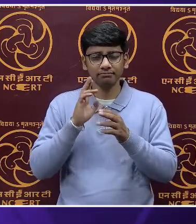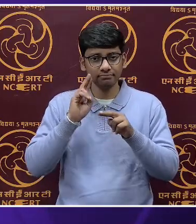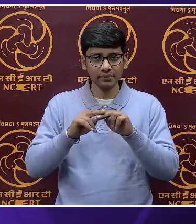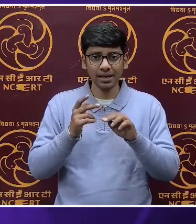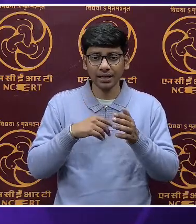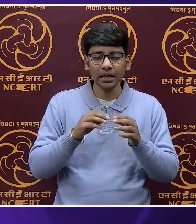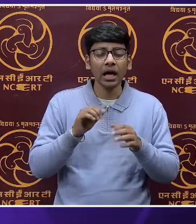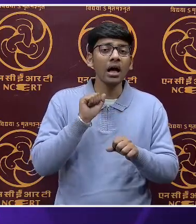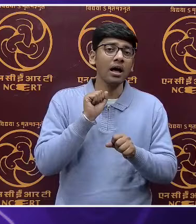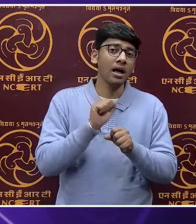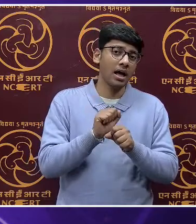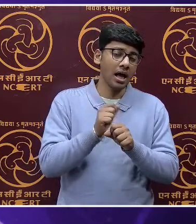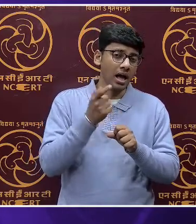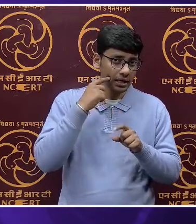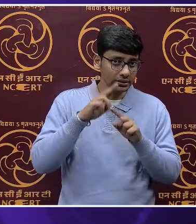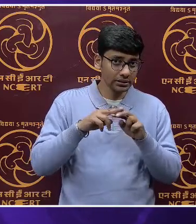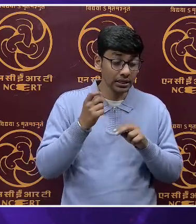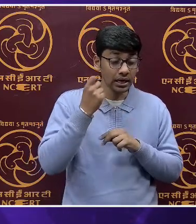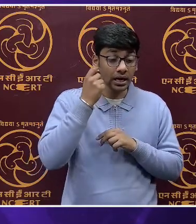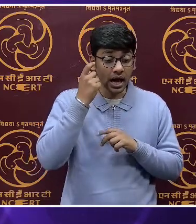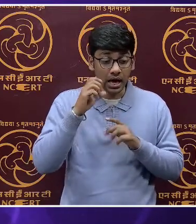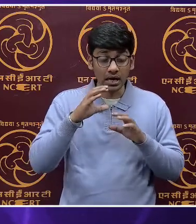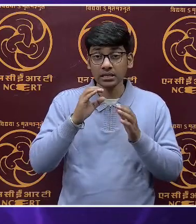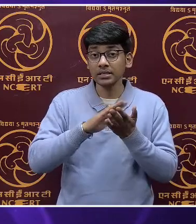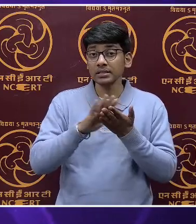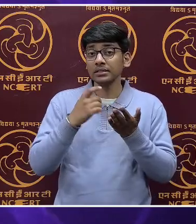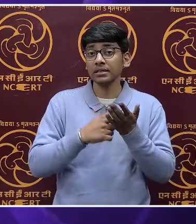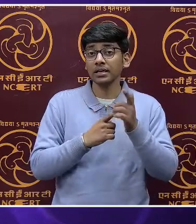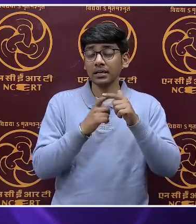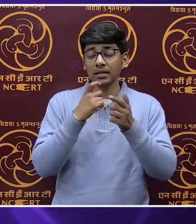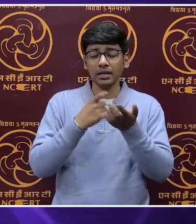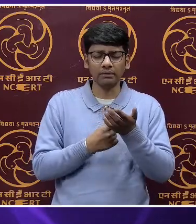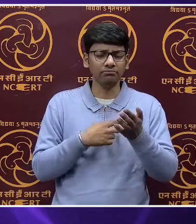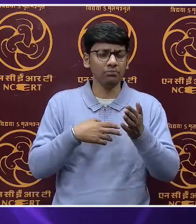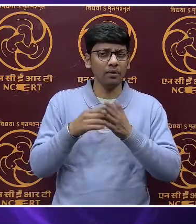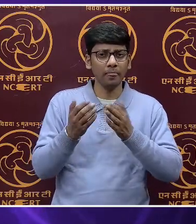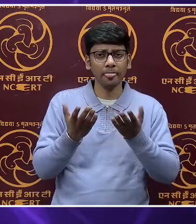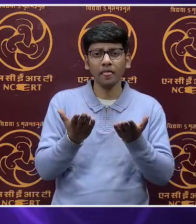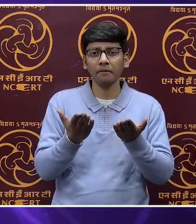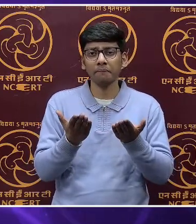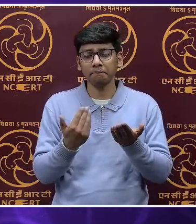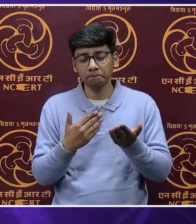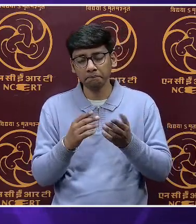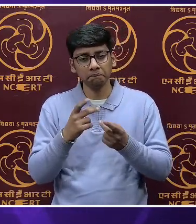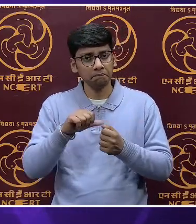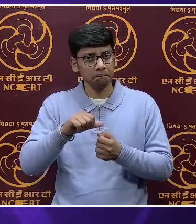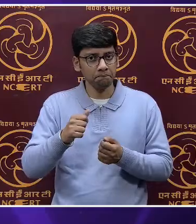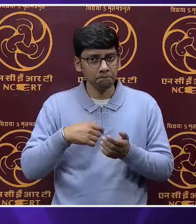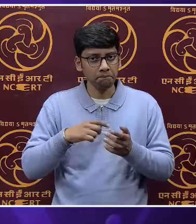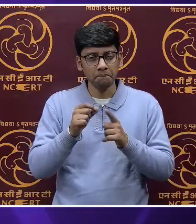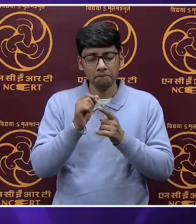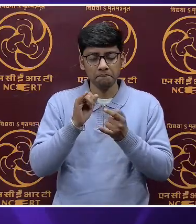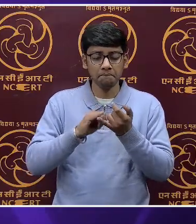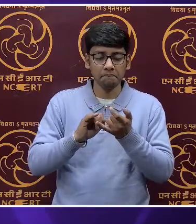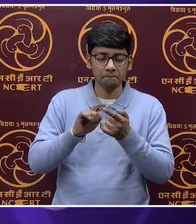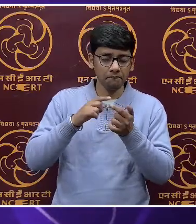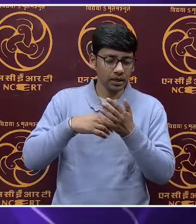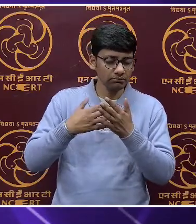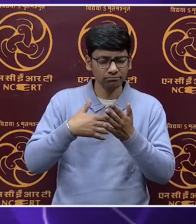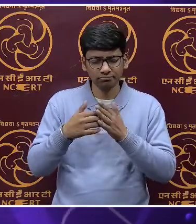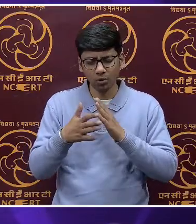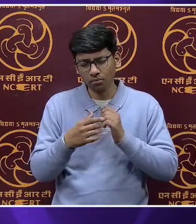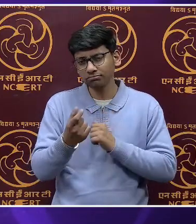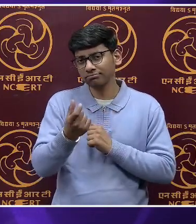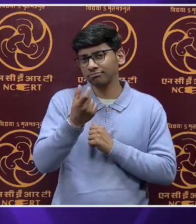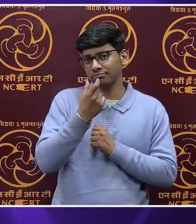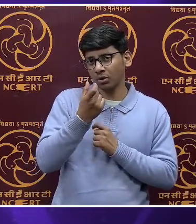of course, understood her character, the personality, the traits that make her unique. Do you also possess the same? Is there anything that